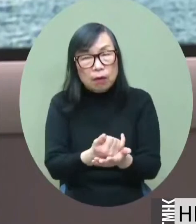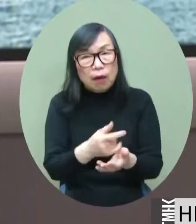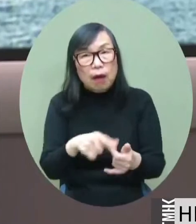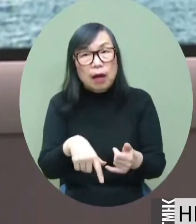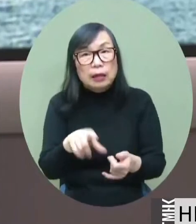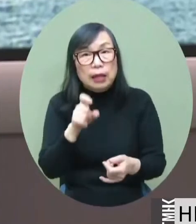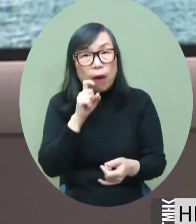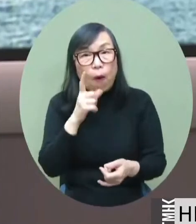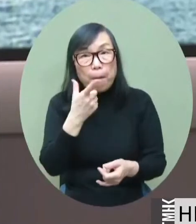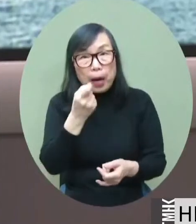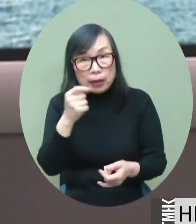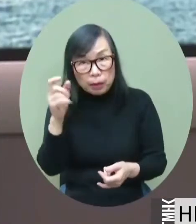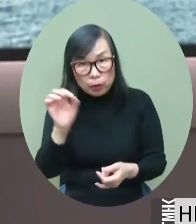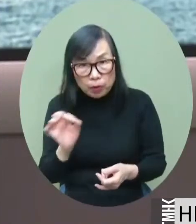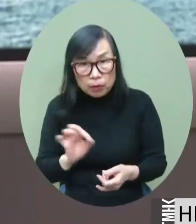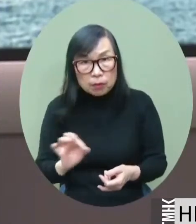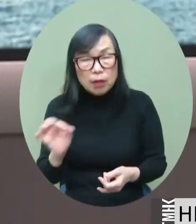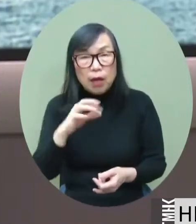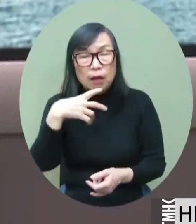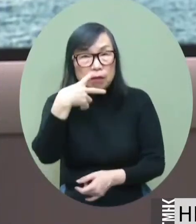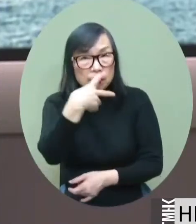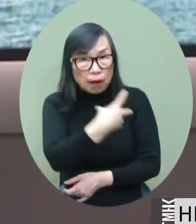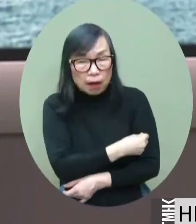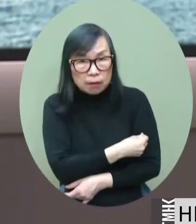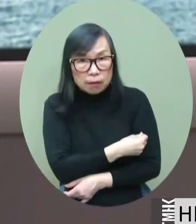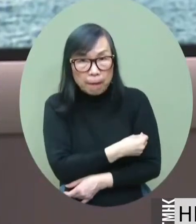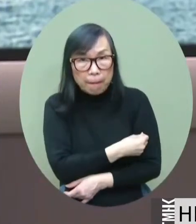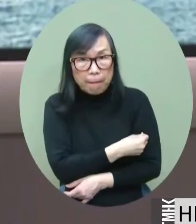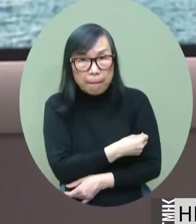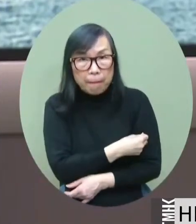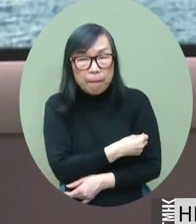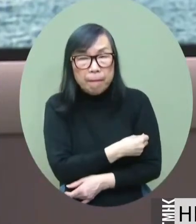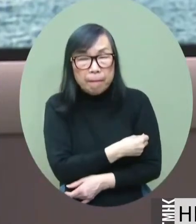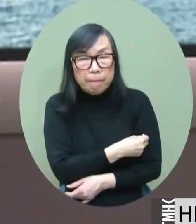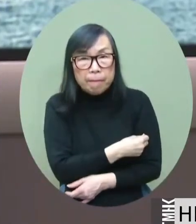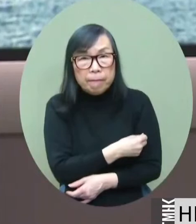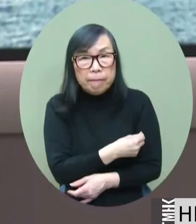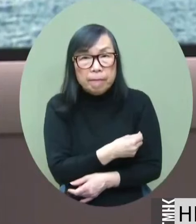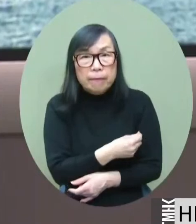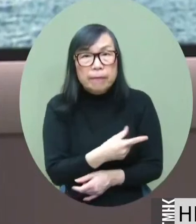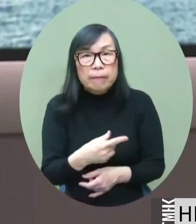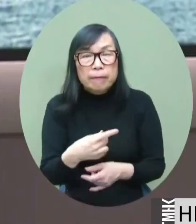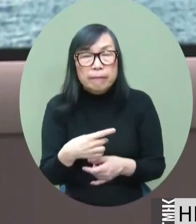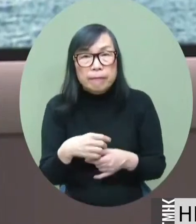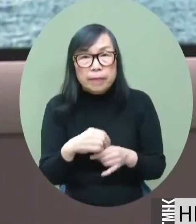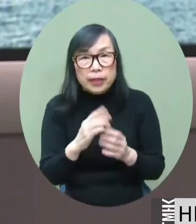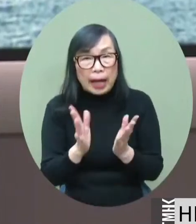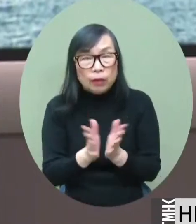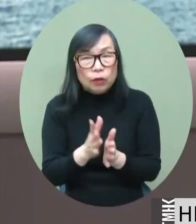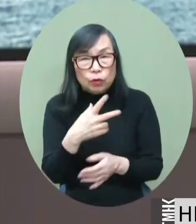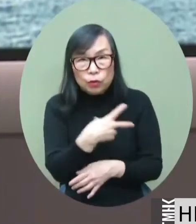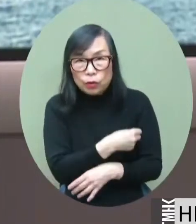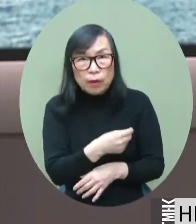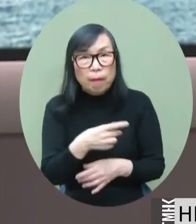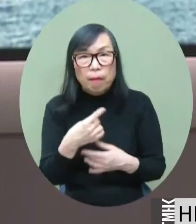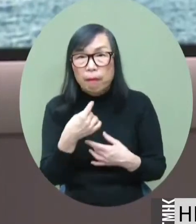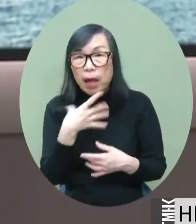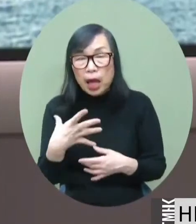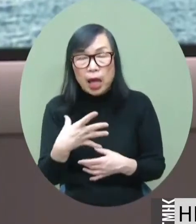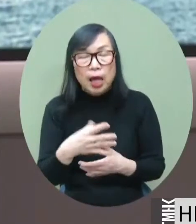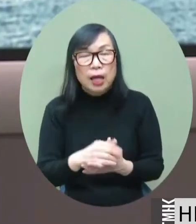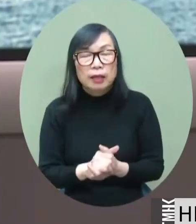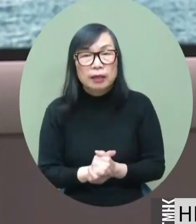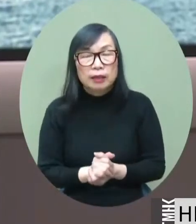77 patients who passed away, 8% of them were not fully vaccinated.